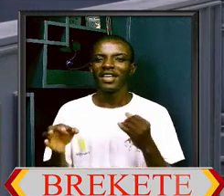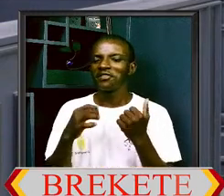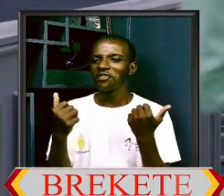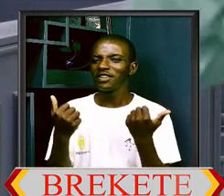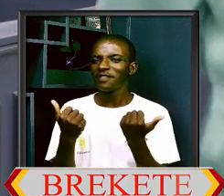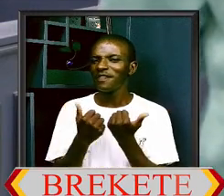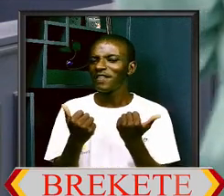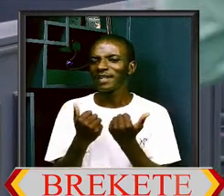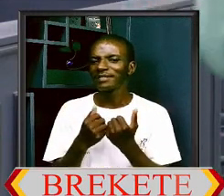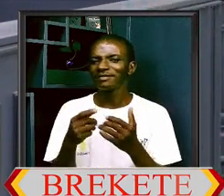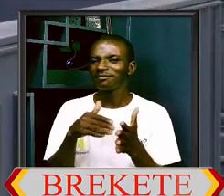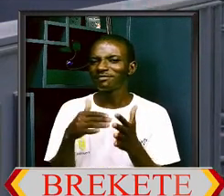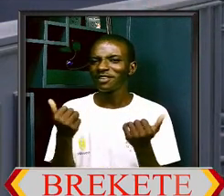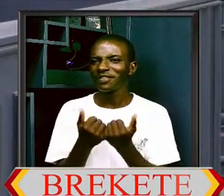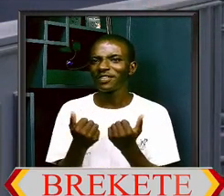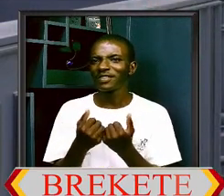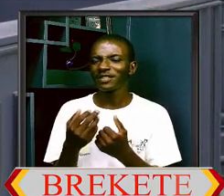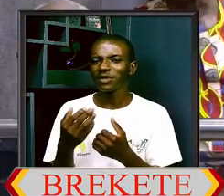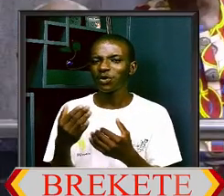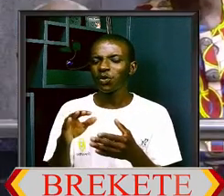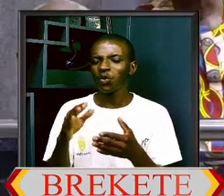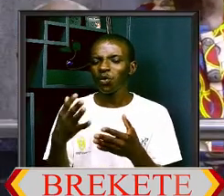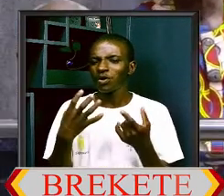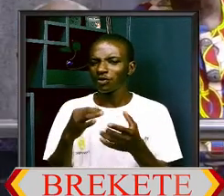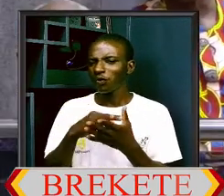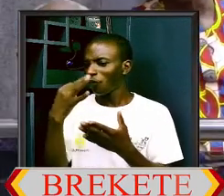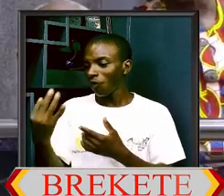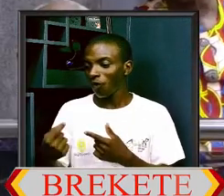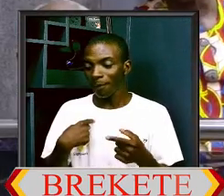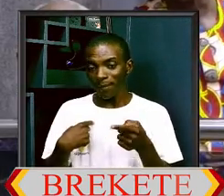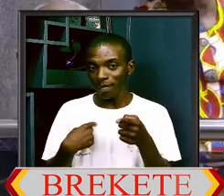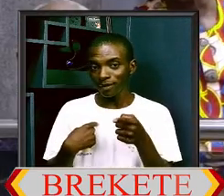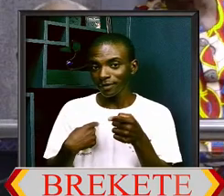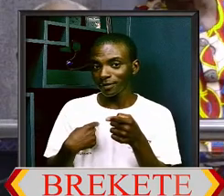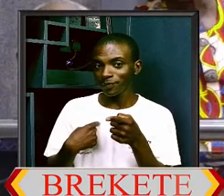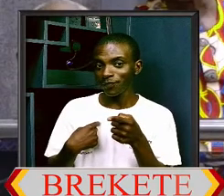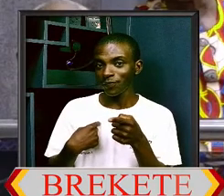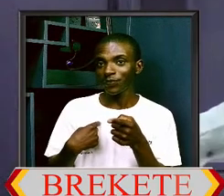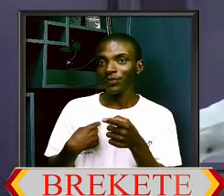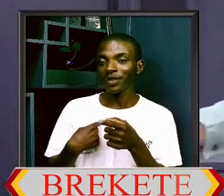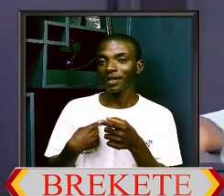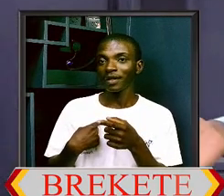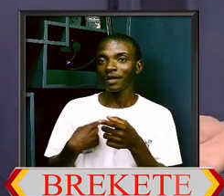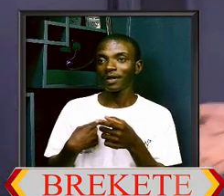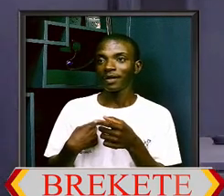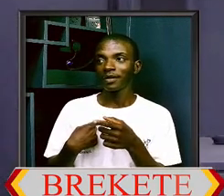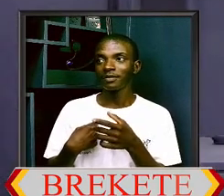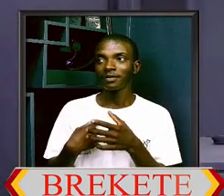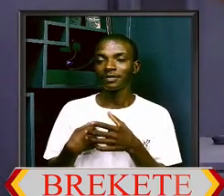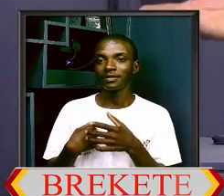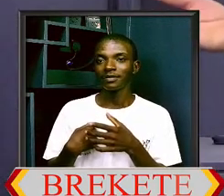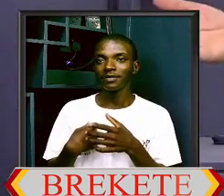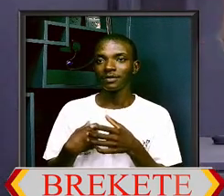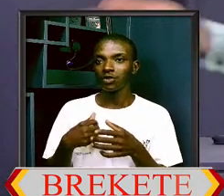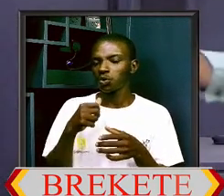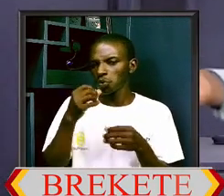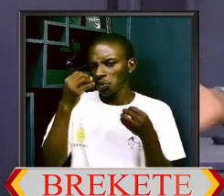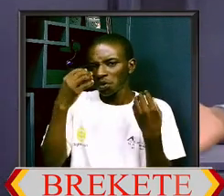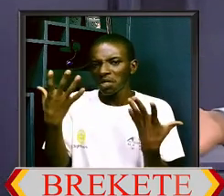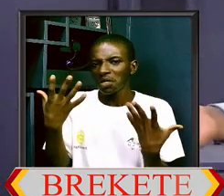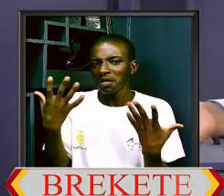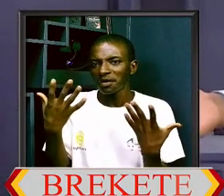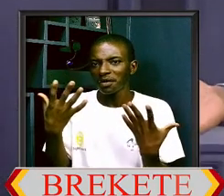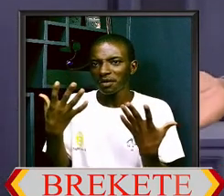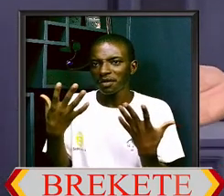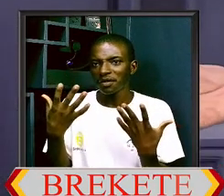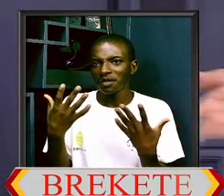if fight Rich fight you go want follow me I know I know I know I don't care